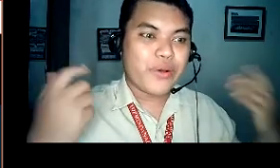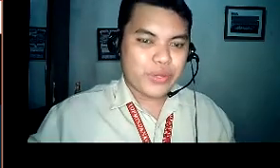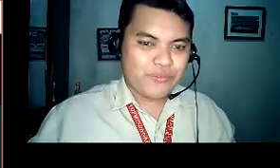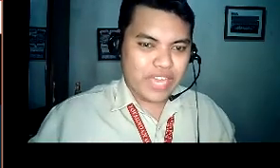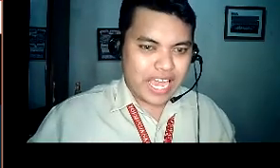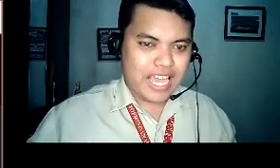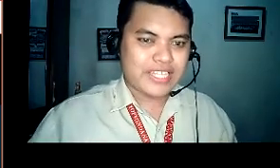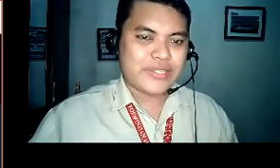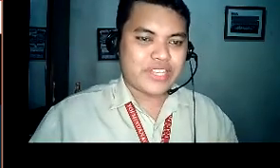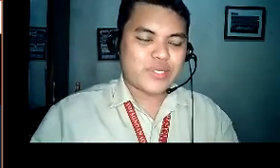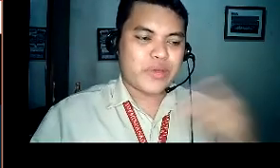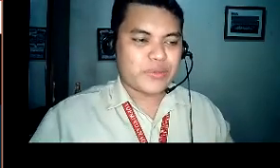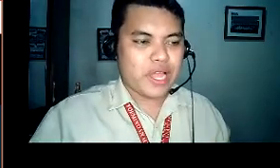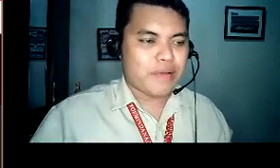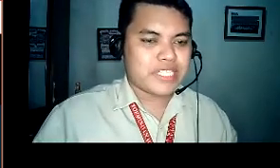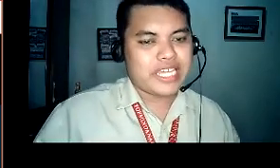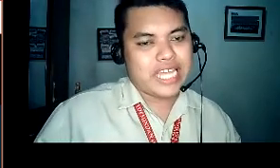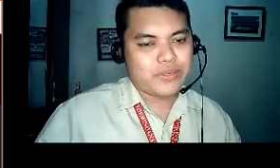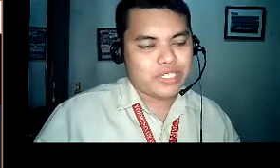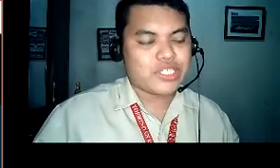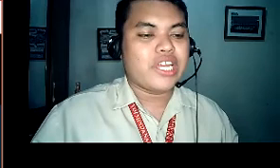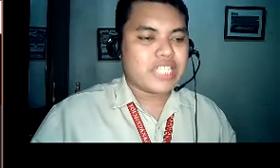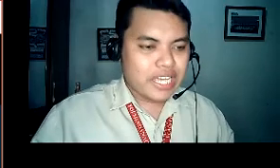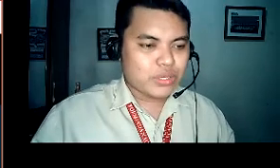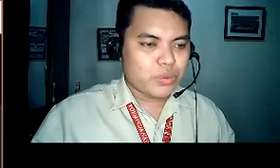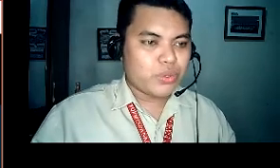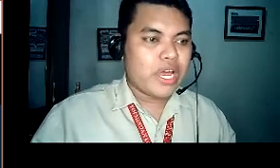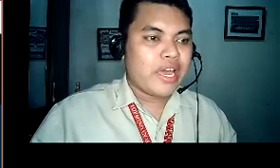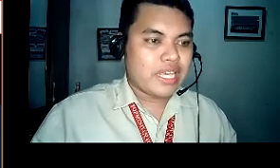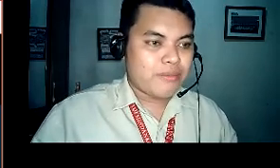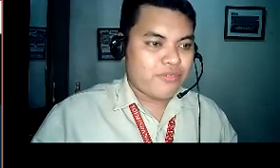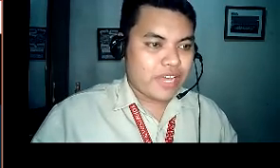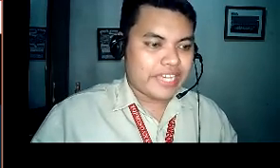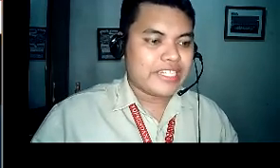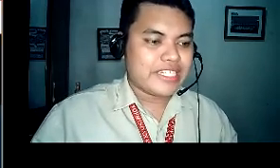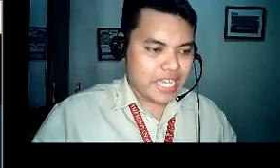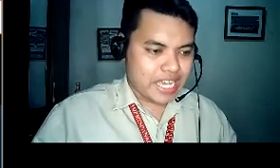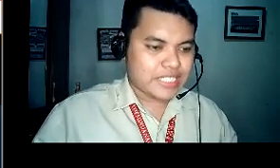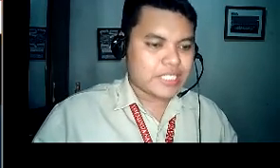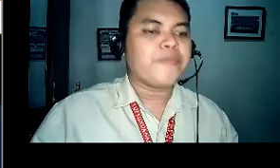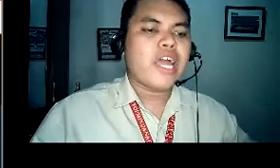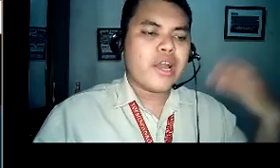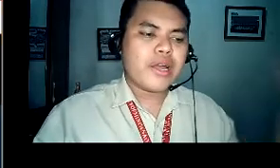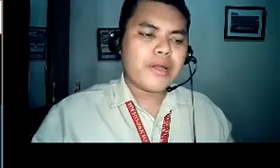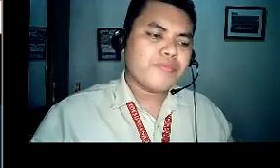to convey. So that's what sign language trying to